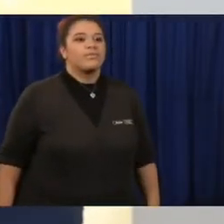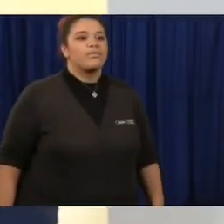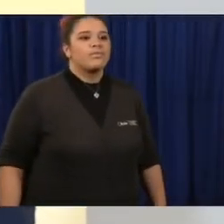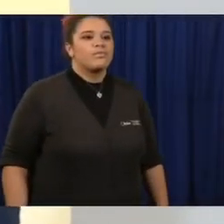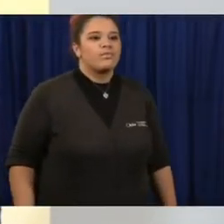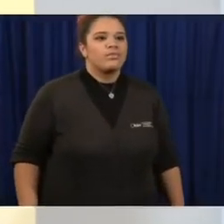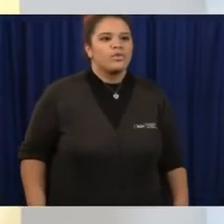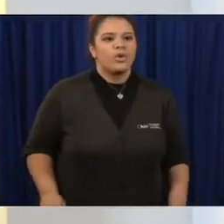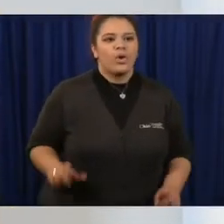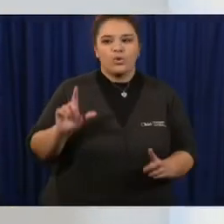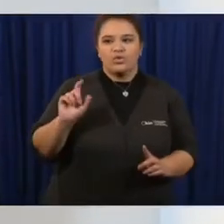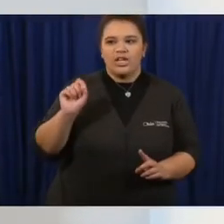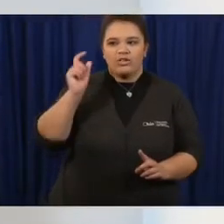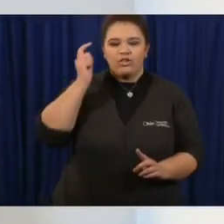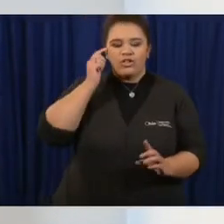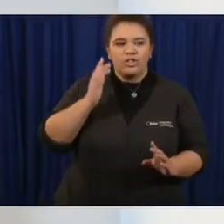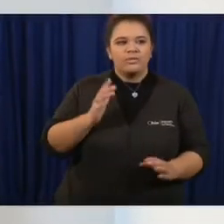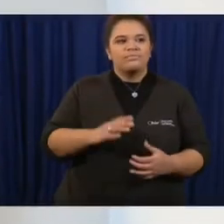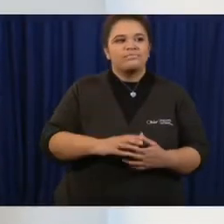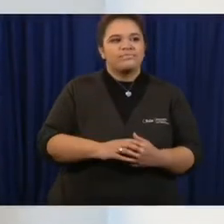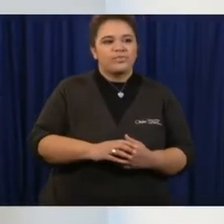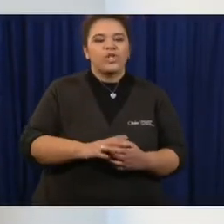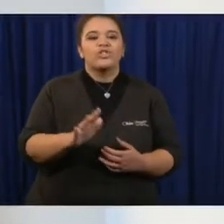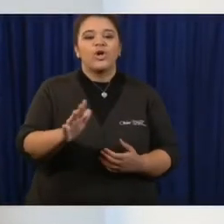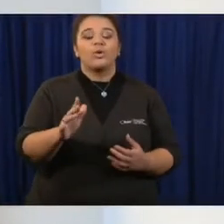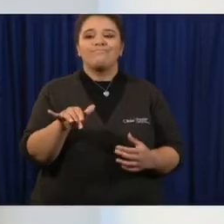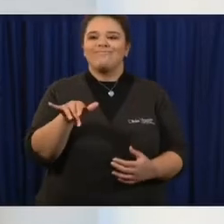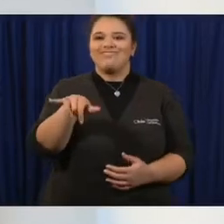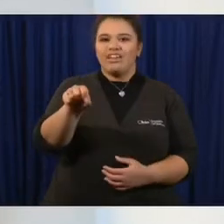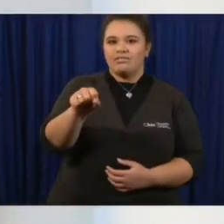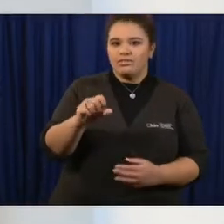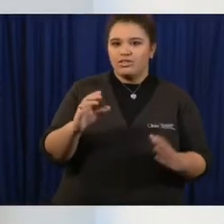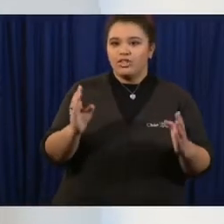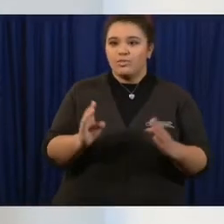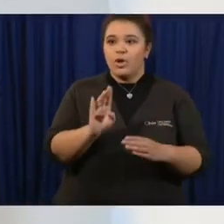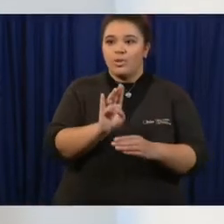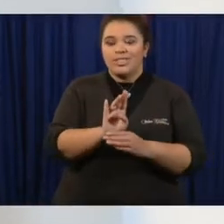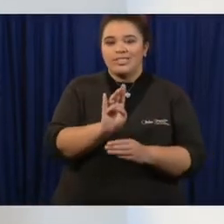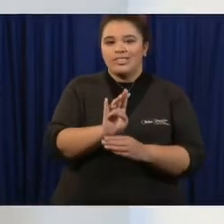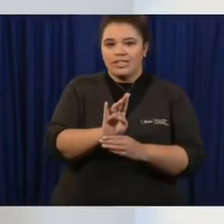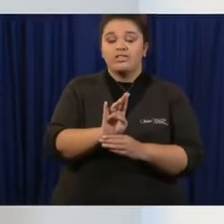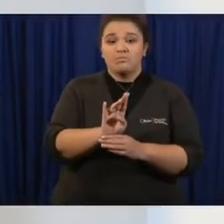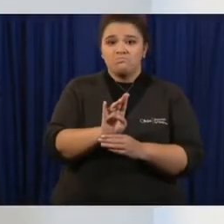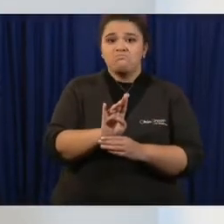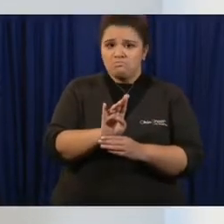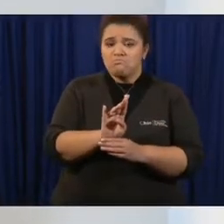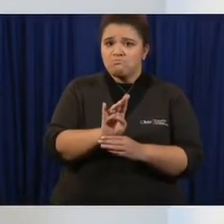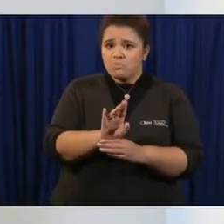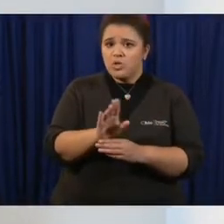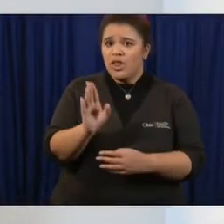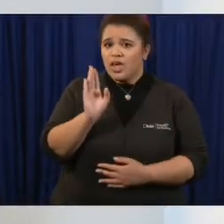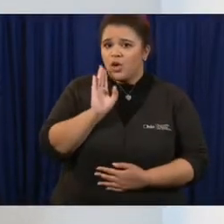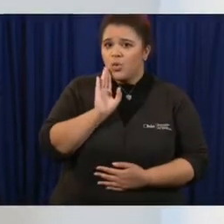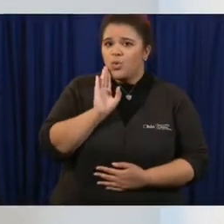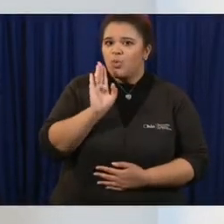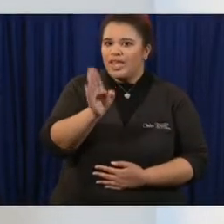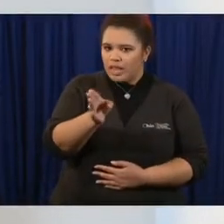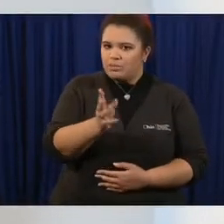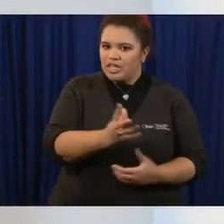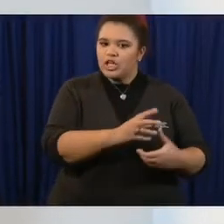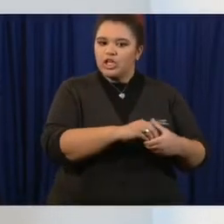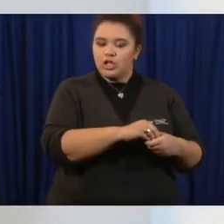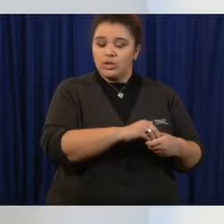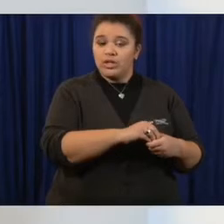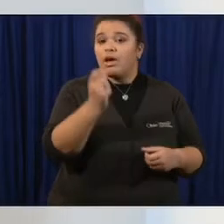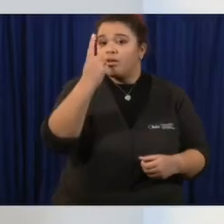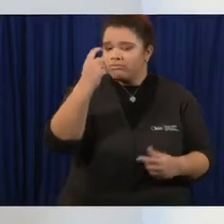What we went through is that, yes, small businesses will be included. We have consulted